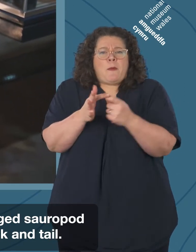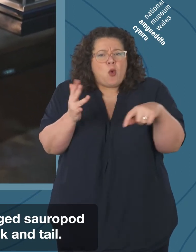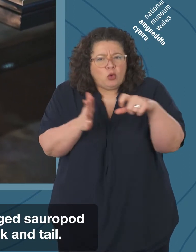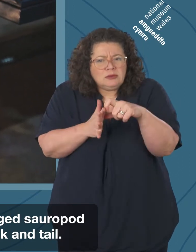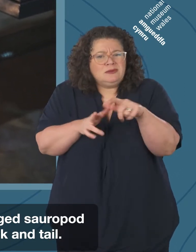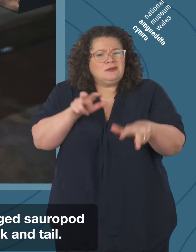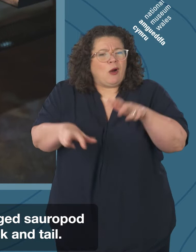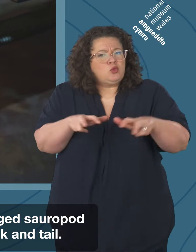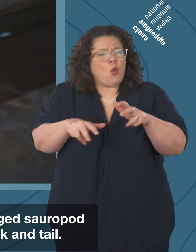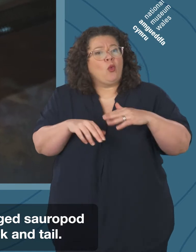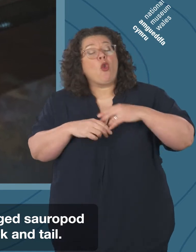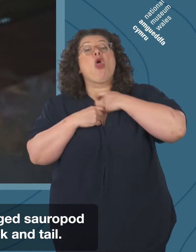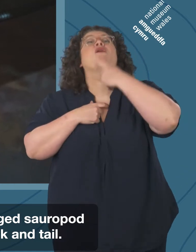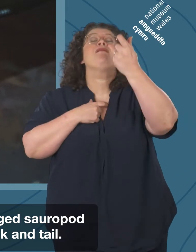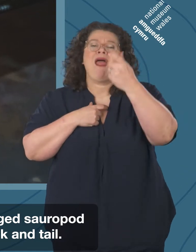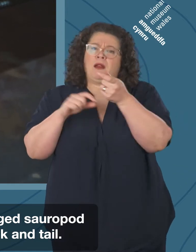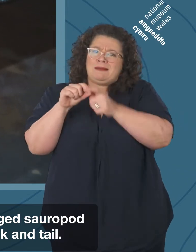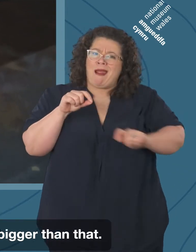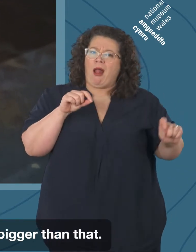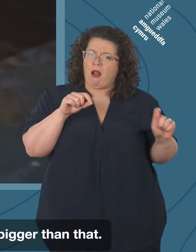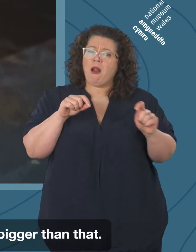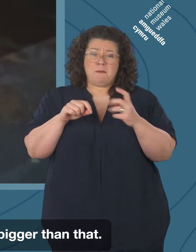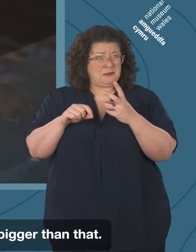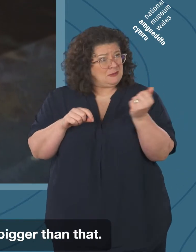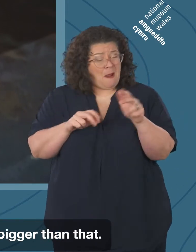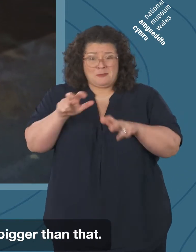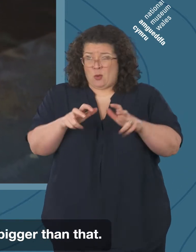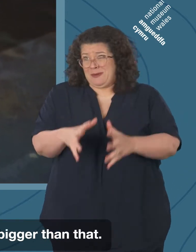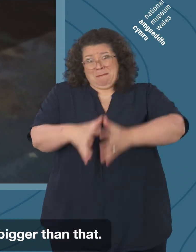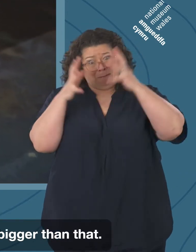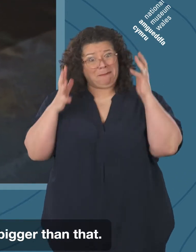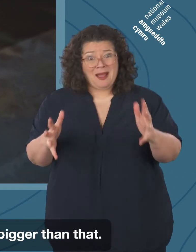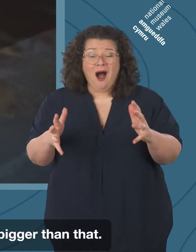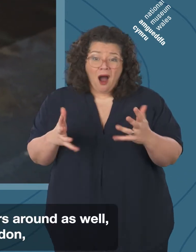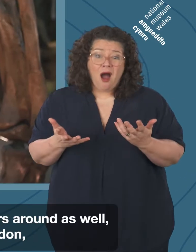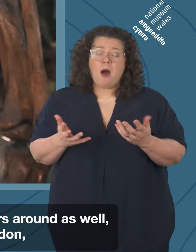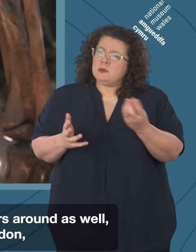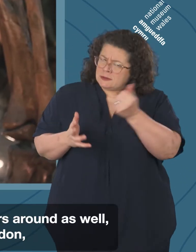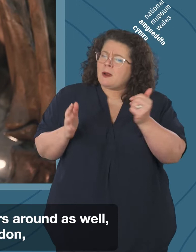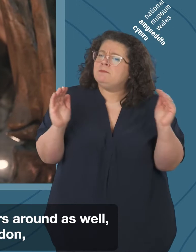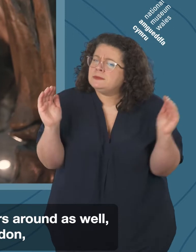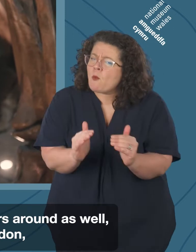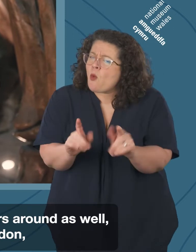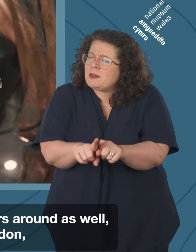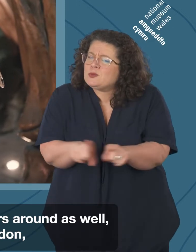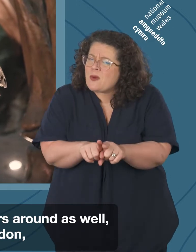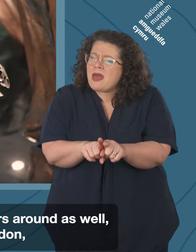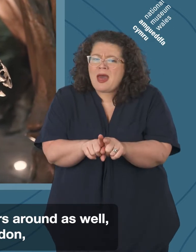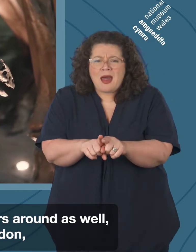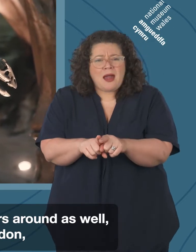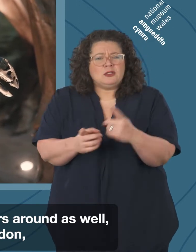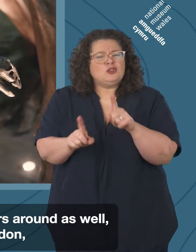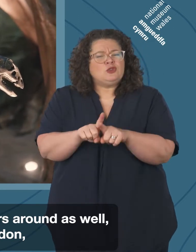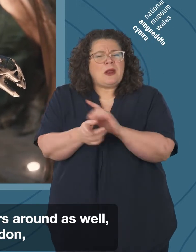sauropod dinosaurs with a long neck and tail. But some dinosaurs were even bigger than that. There were lots of small dinosaurs around